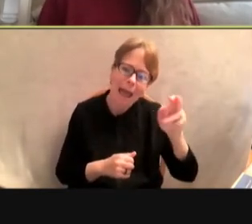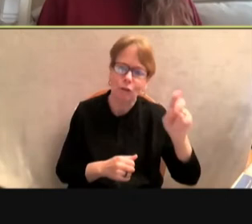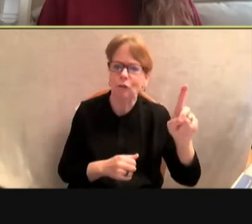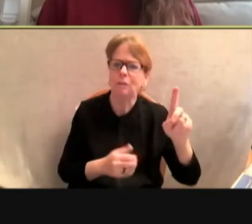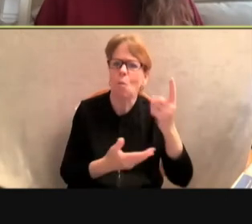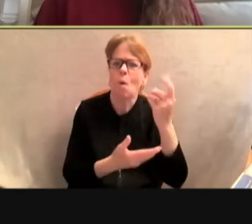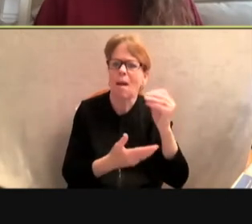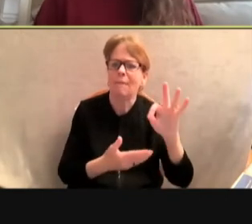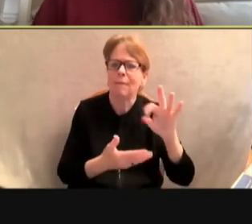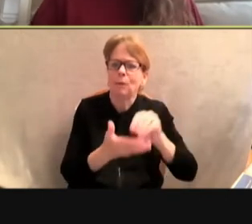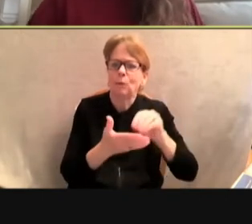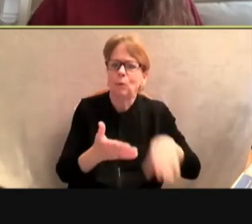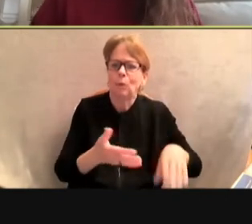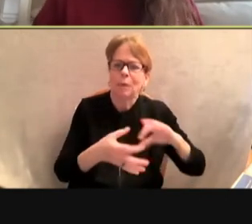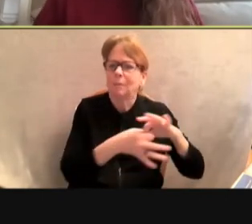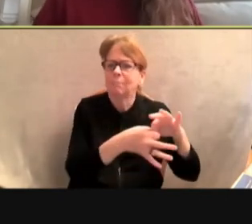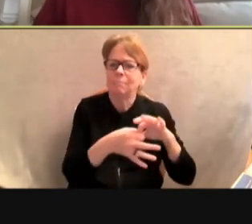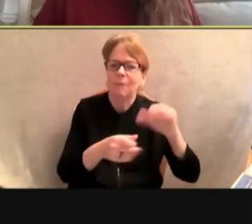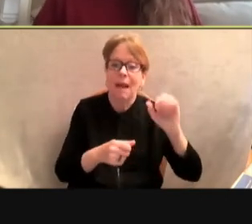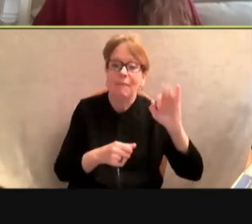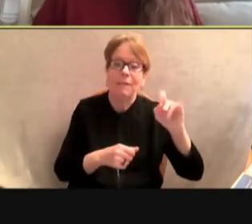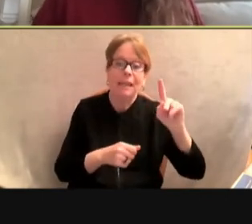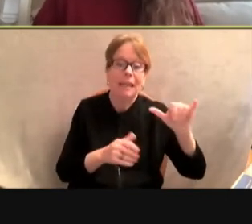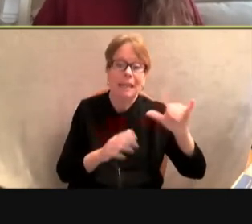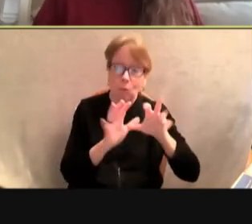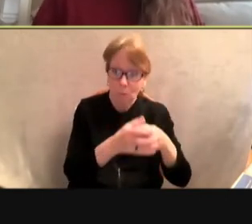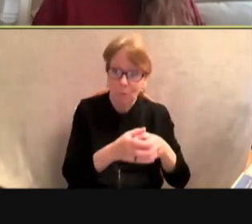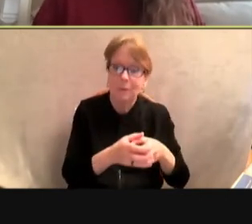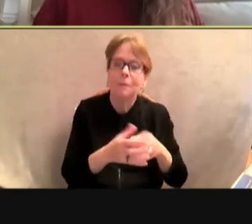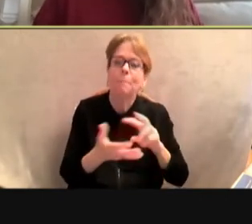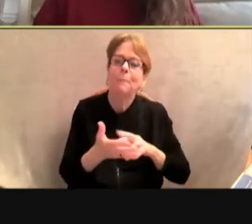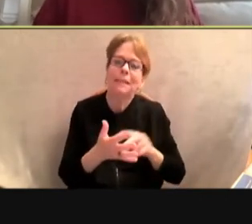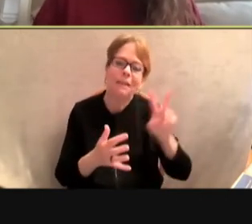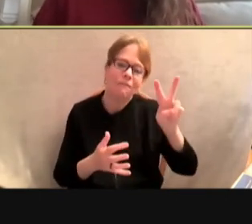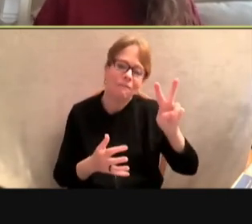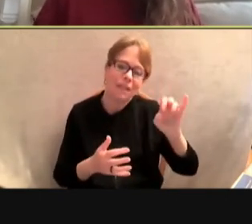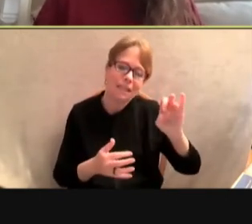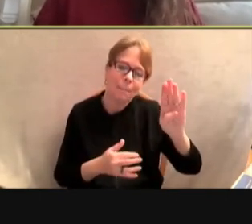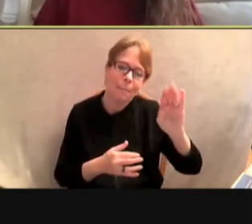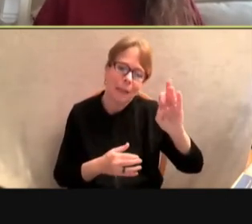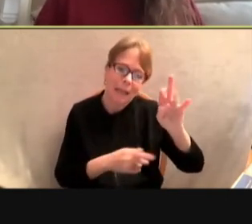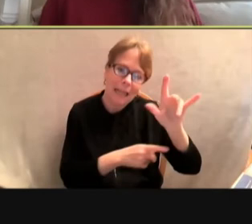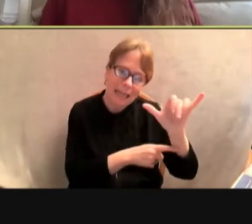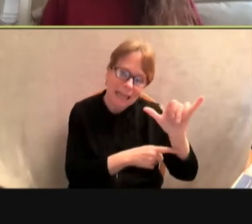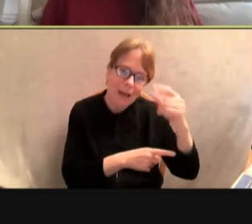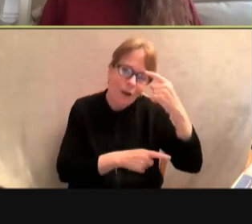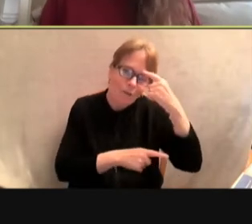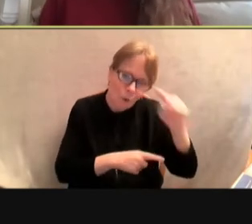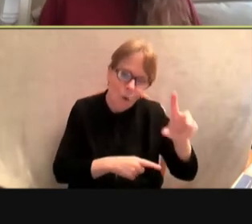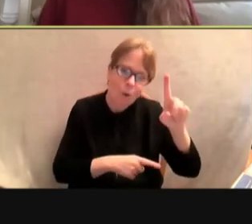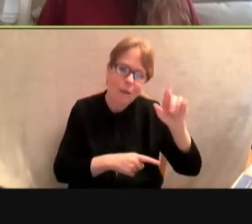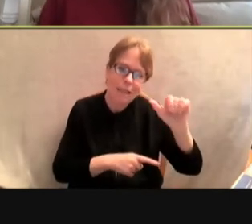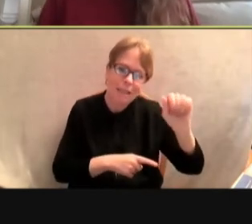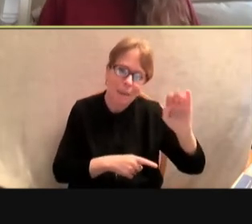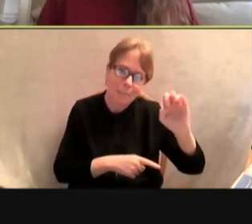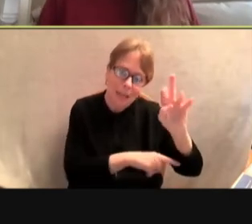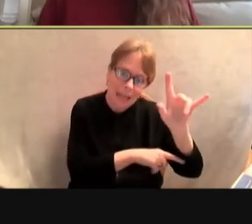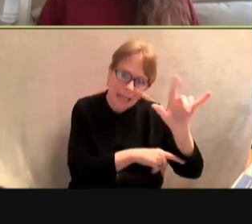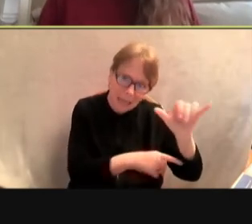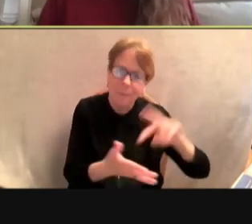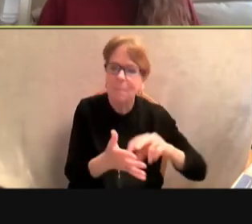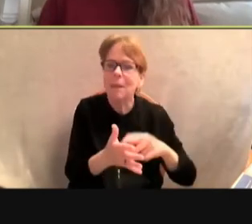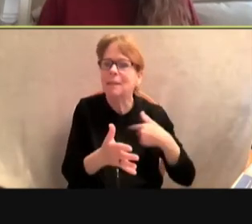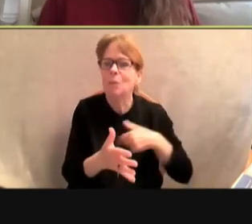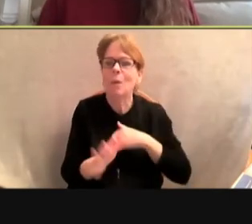this provided visibility for disability as both a minority identity and a welcome part of the diversity